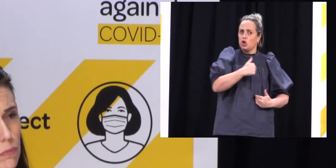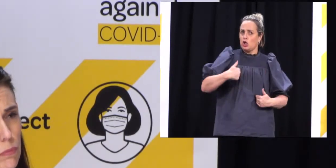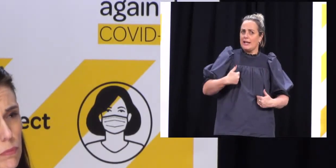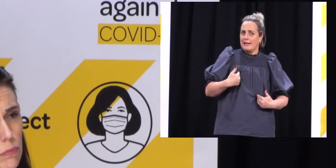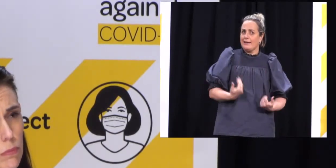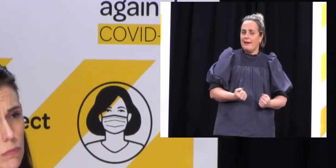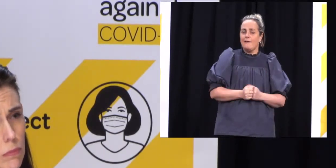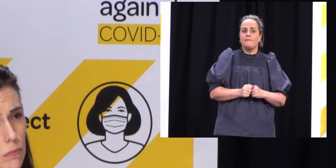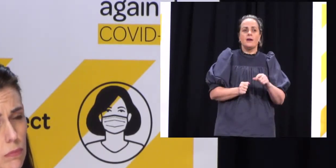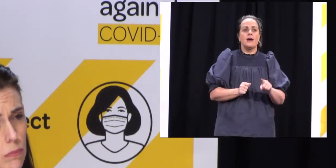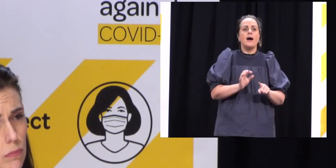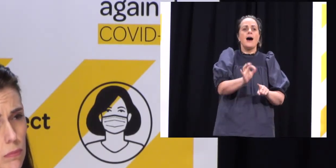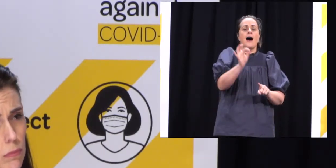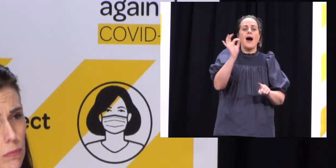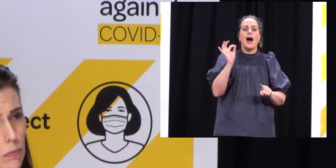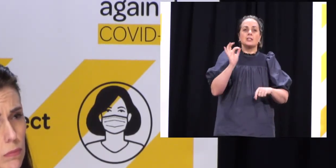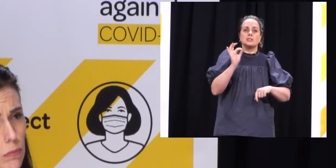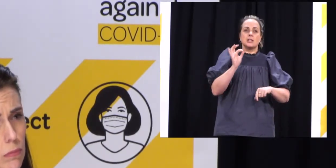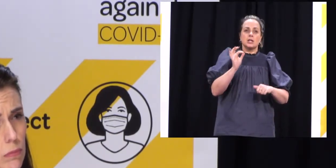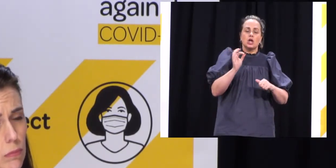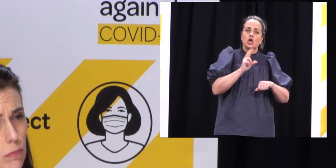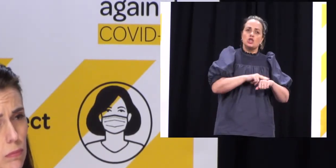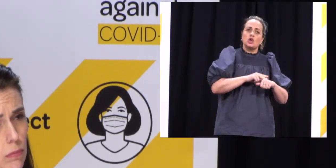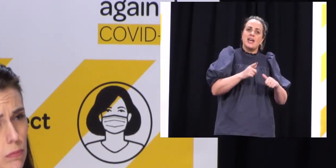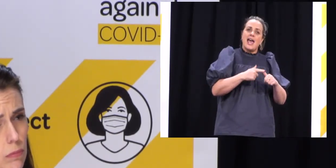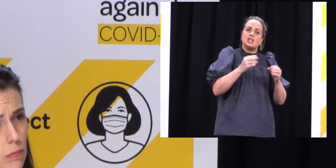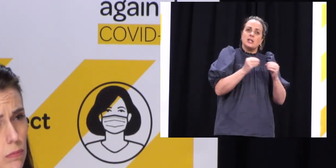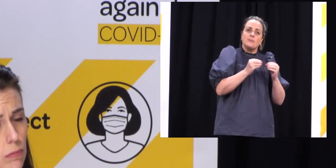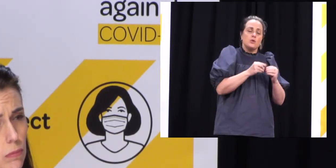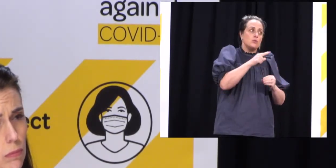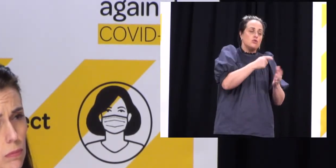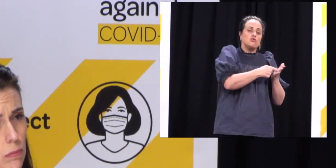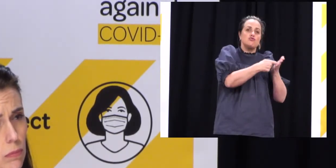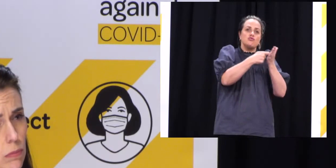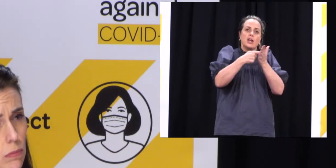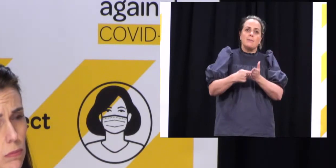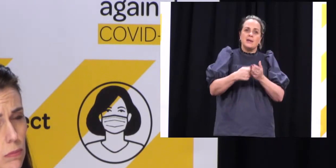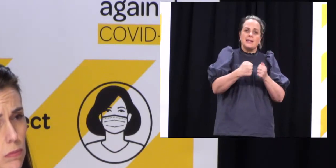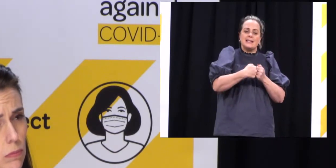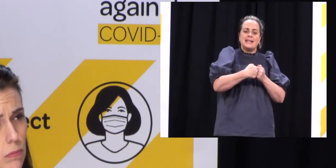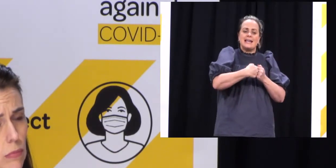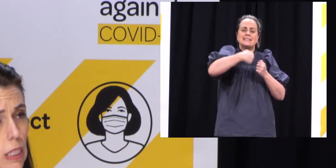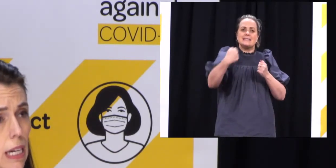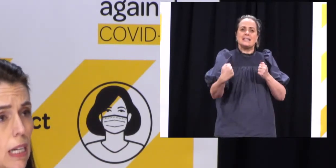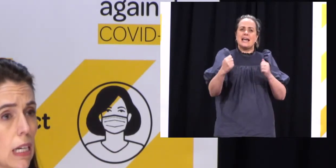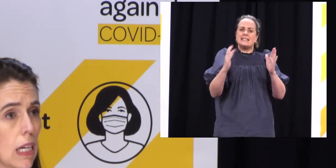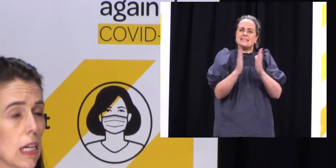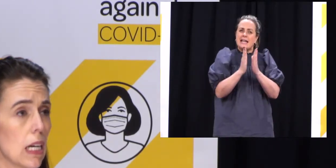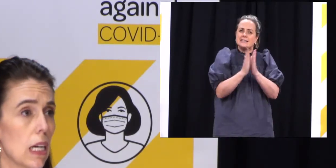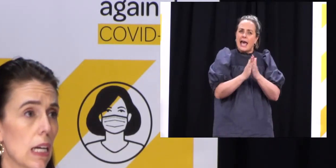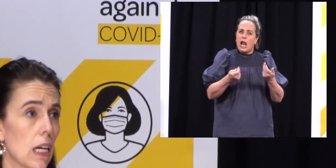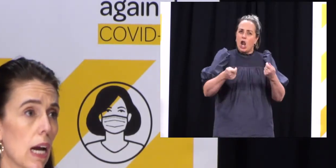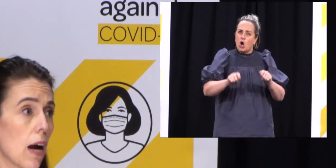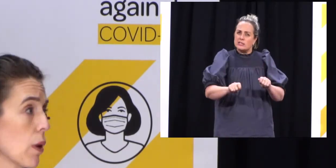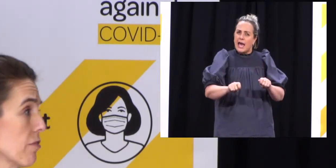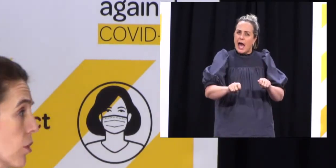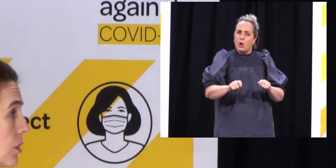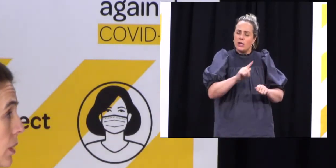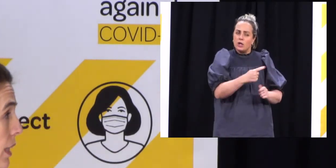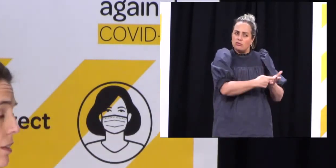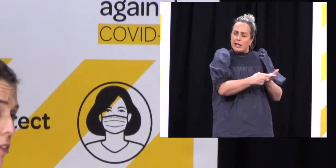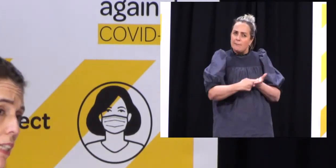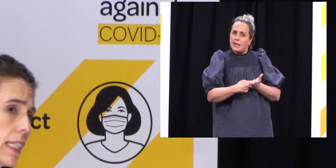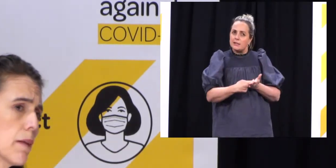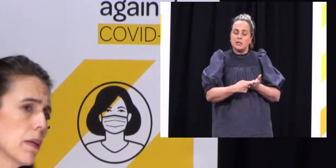Bloomfield recommend for the lockdown to be extended, level 4 to be extended through to midnight Sunday? And why didn't you go with that advice? We